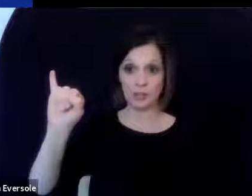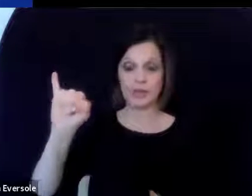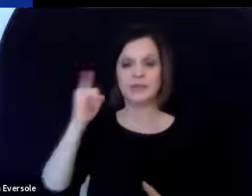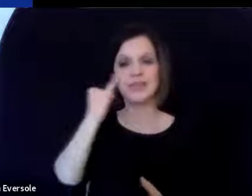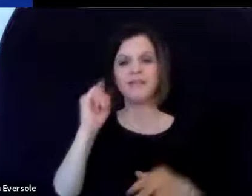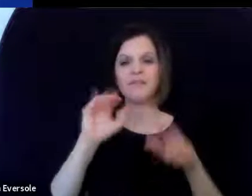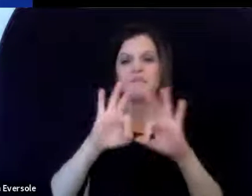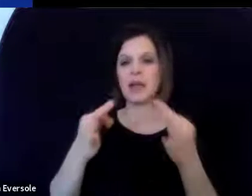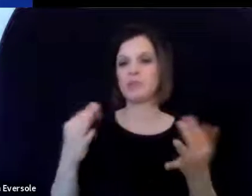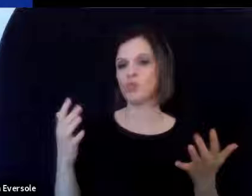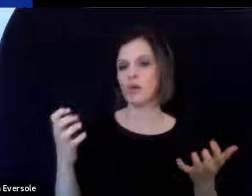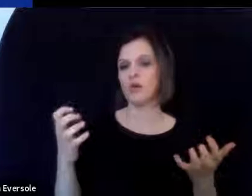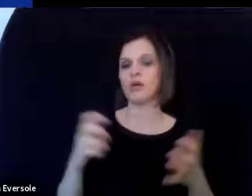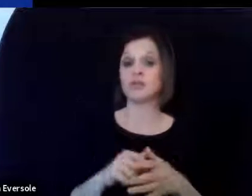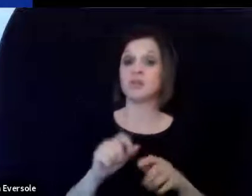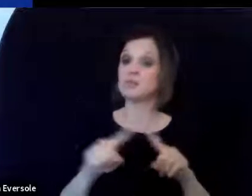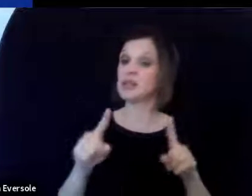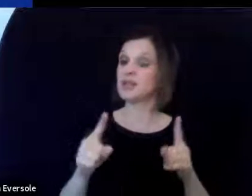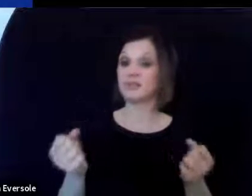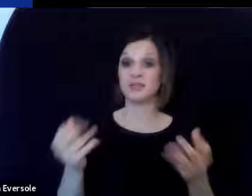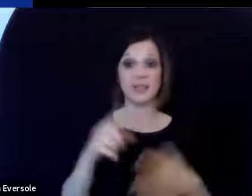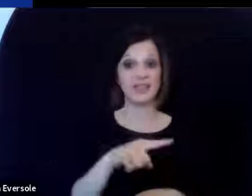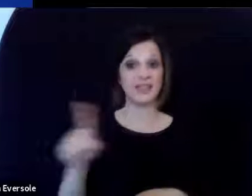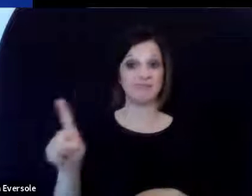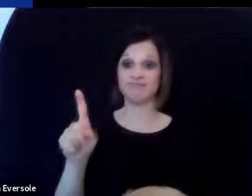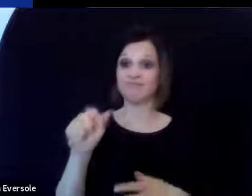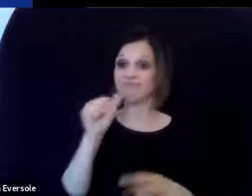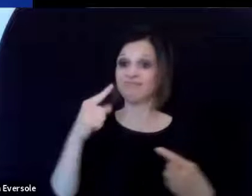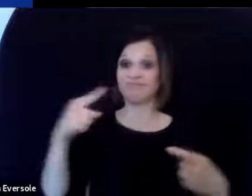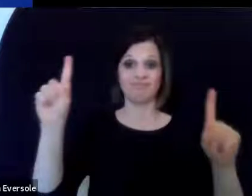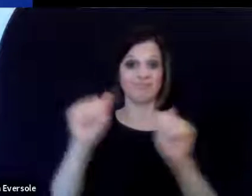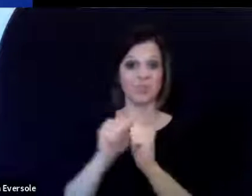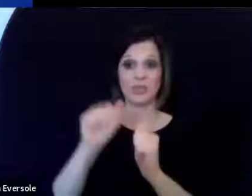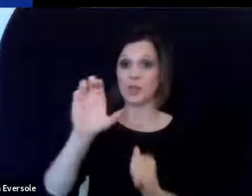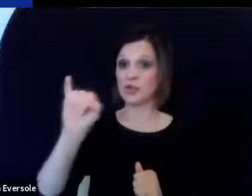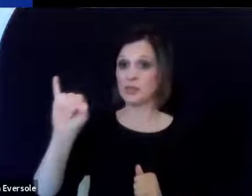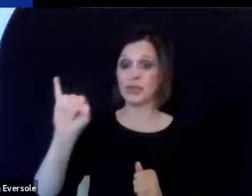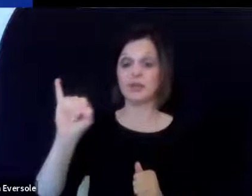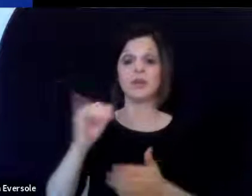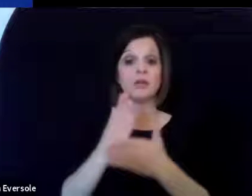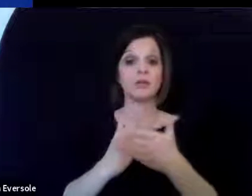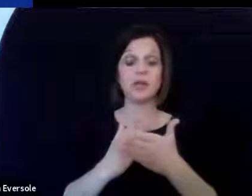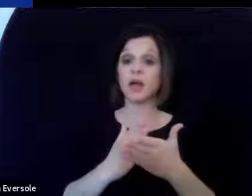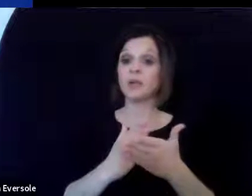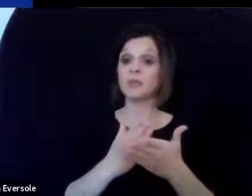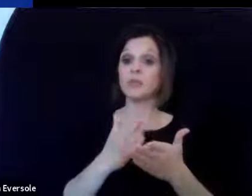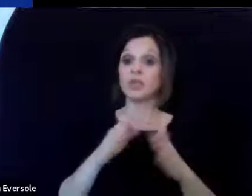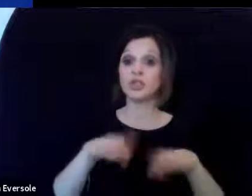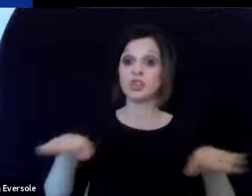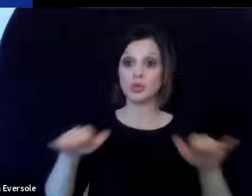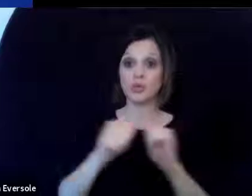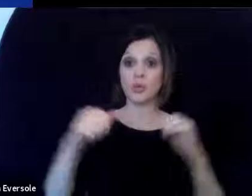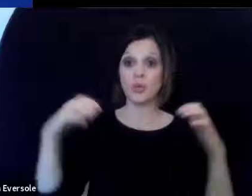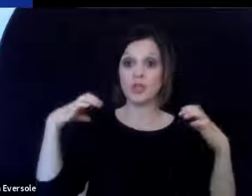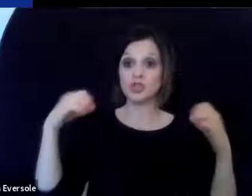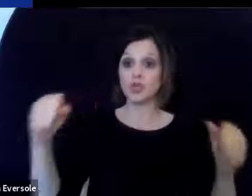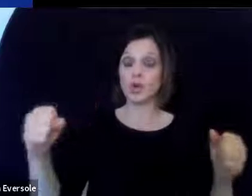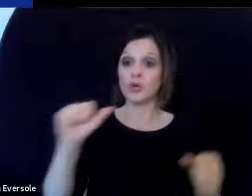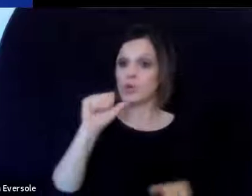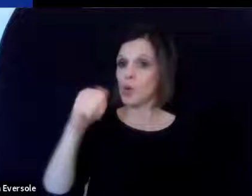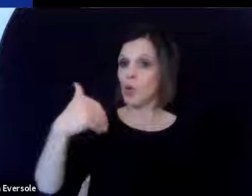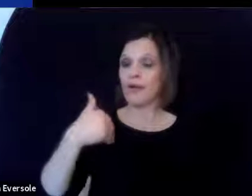but many kids won't. Some kids with charge don't have an auditory nerve on one